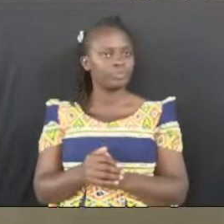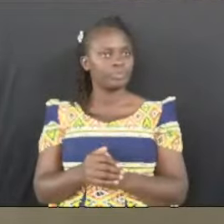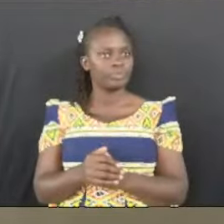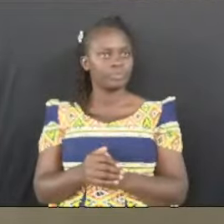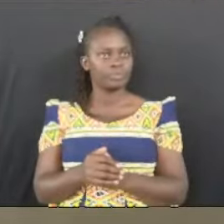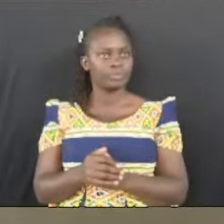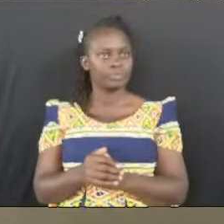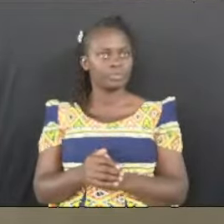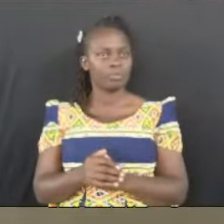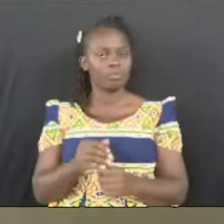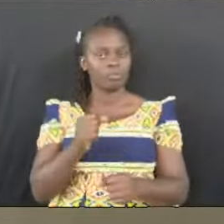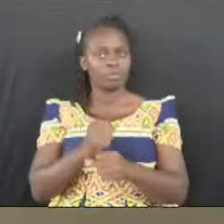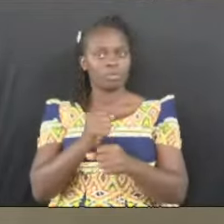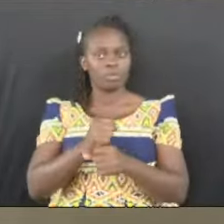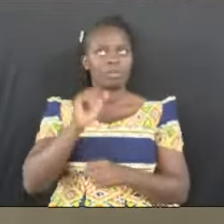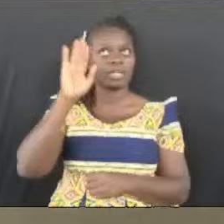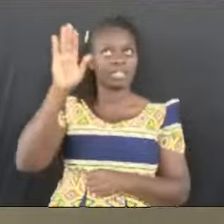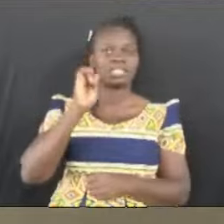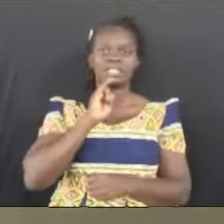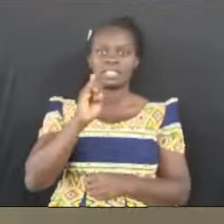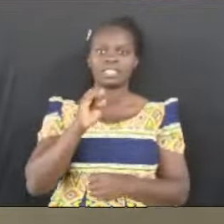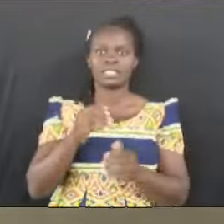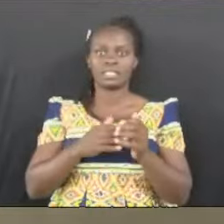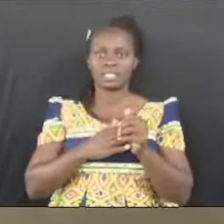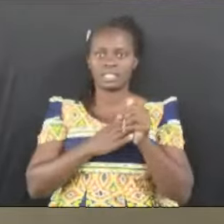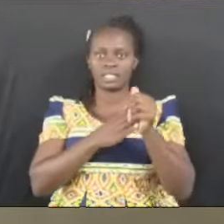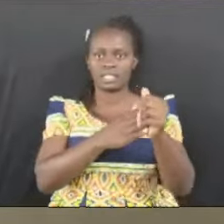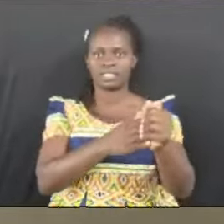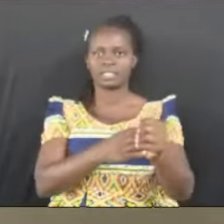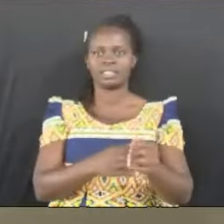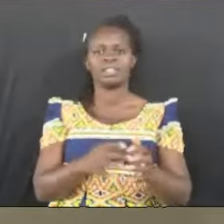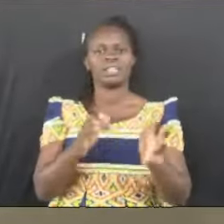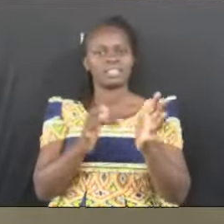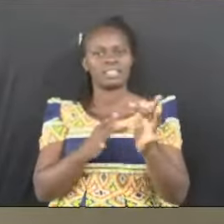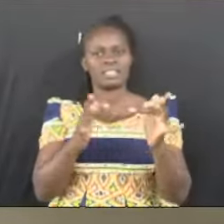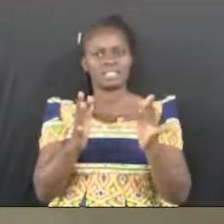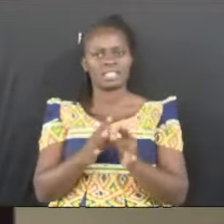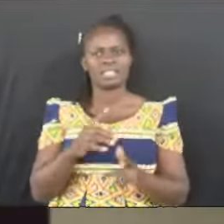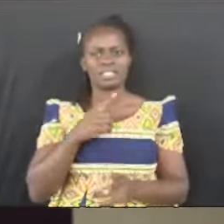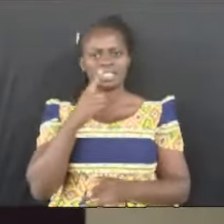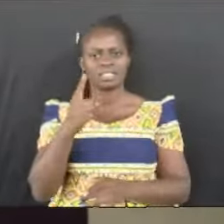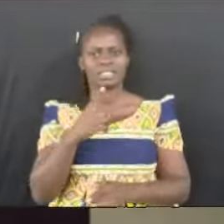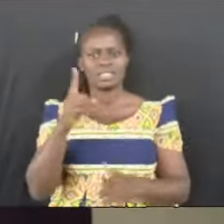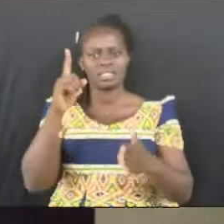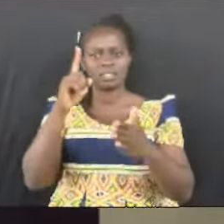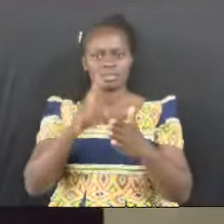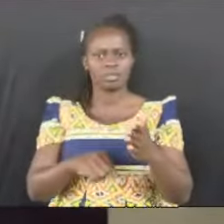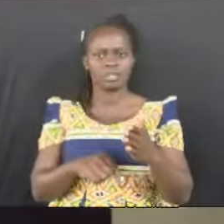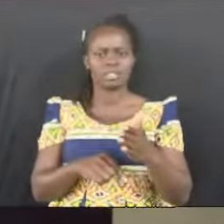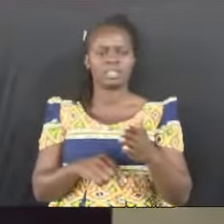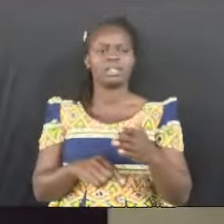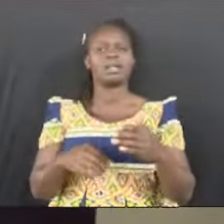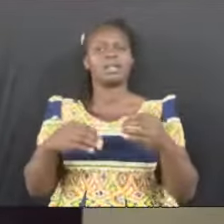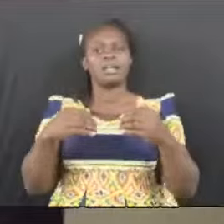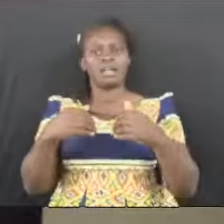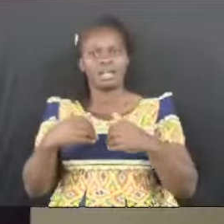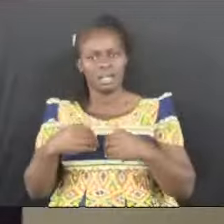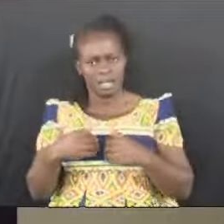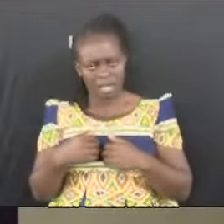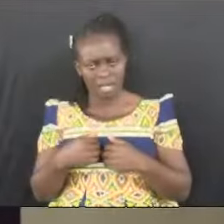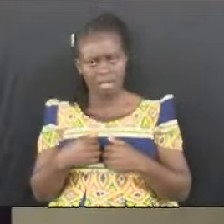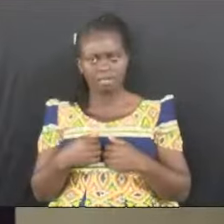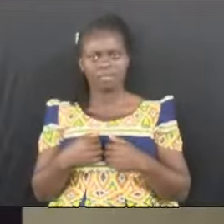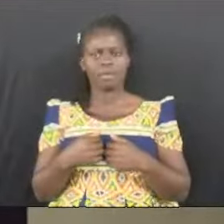lead. So Jesus is the one who takes us. You know, there is a movement in the Bible. Terah, the father